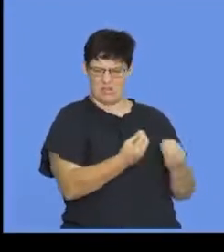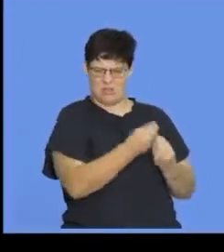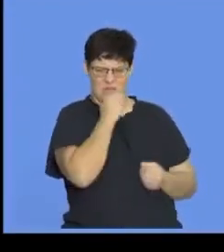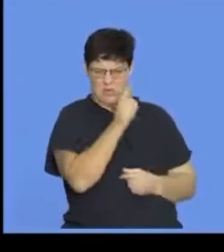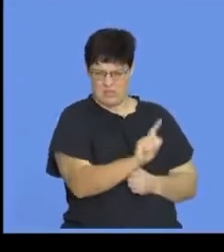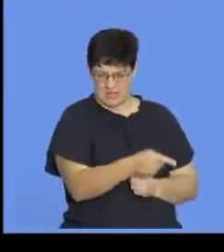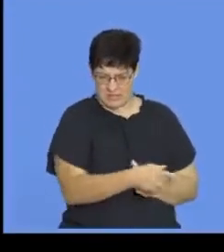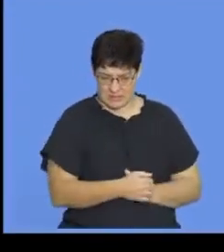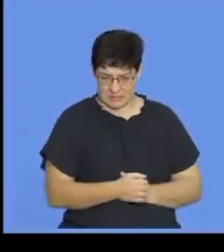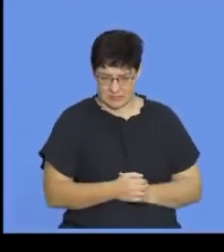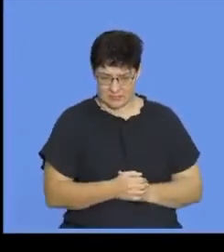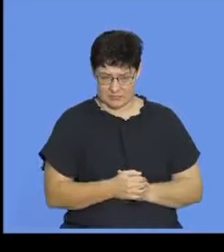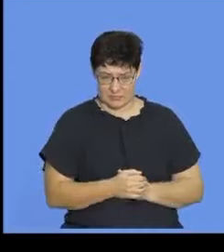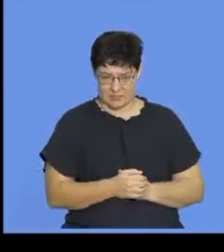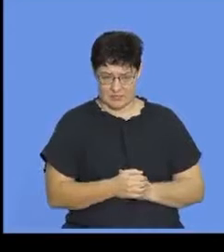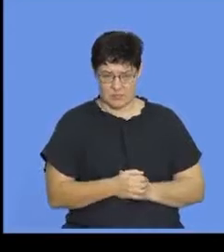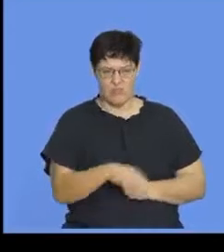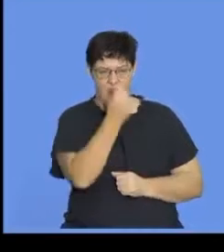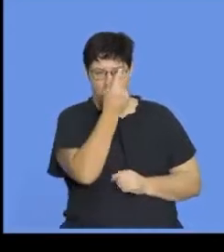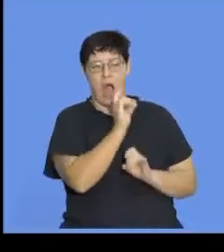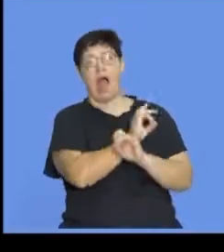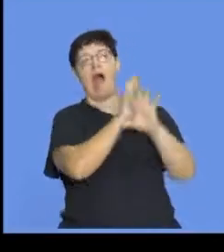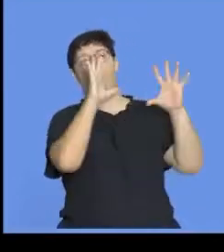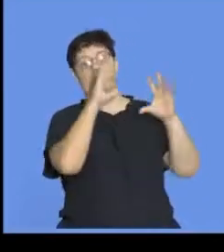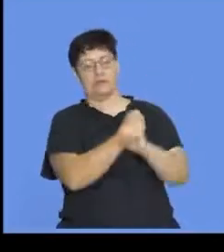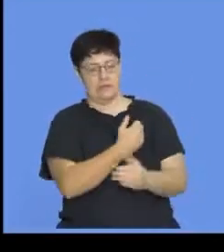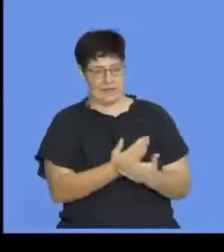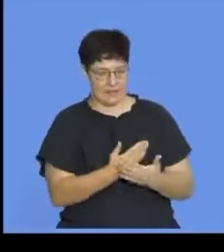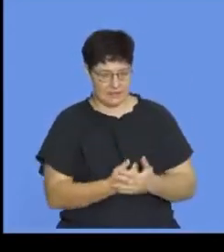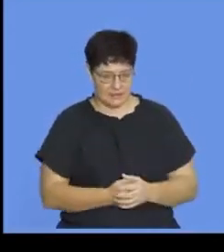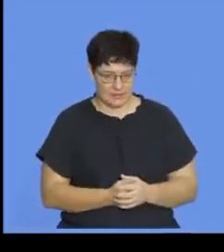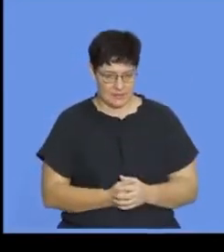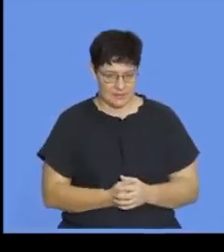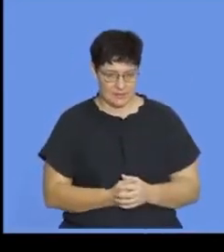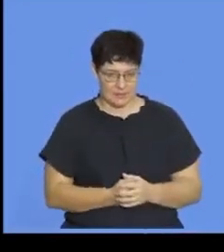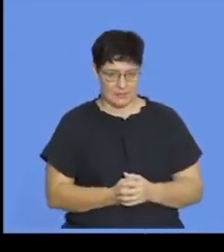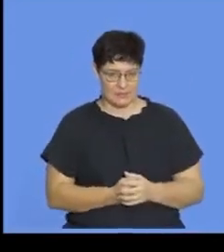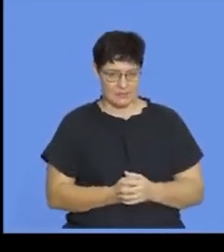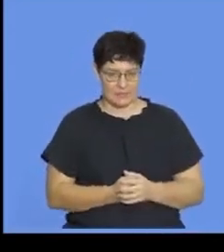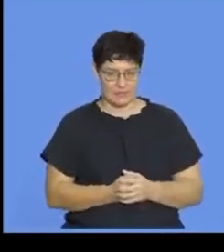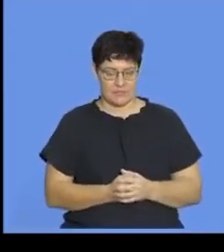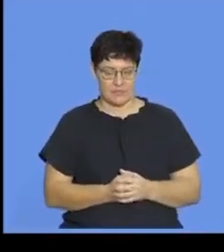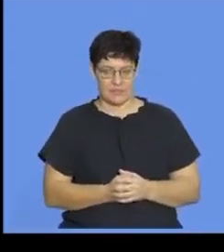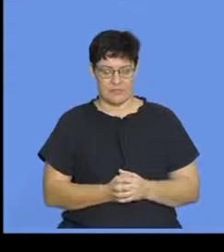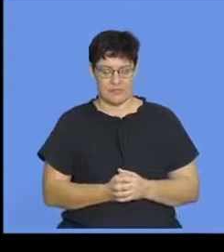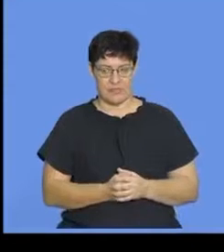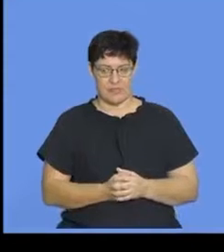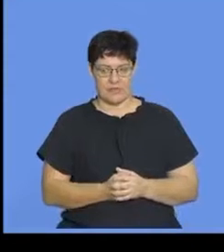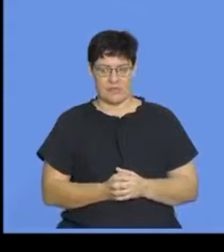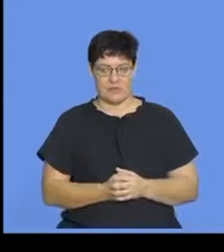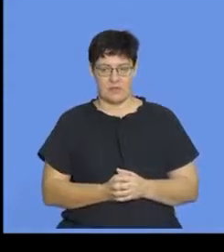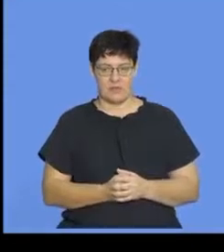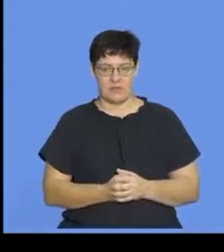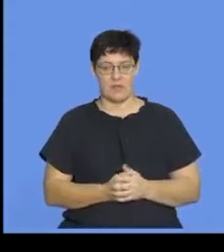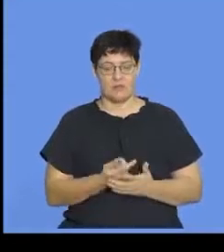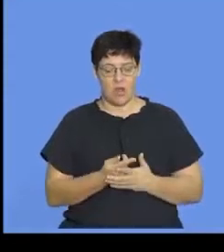an idea of base stock. In a very simplified manner, if that is your trading stock